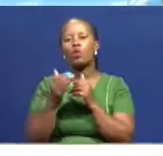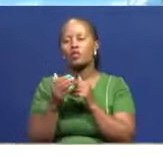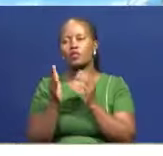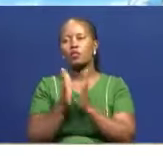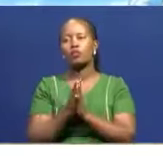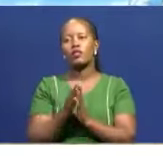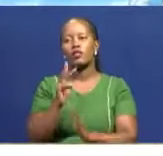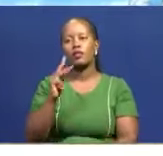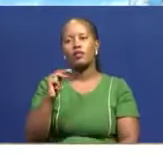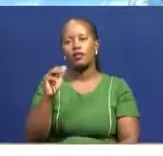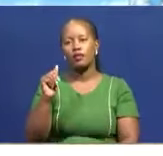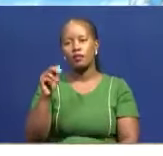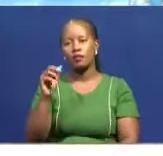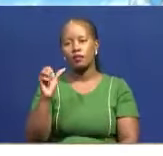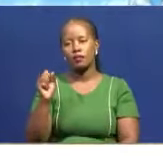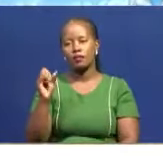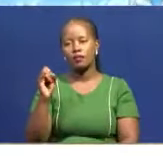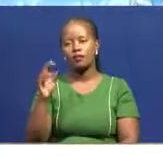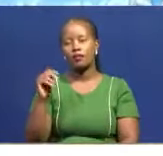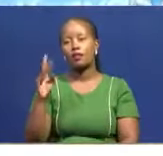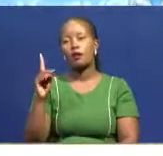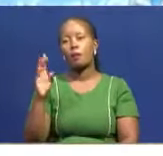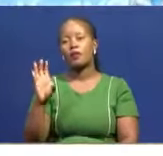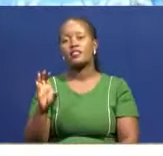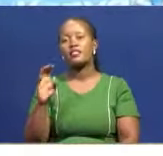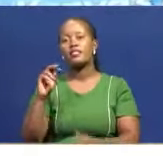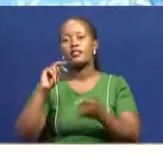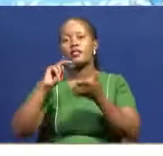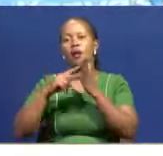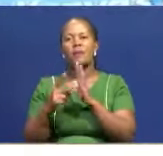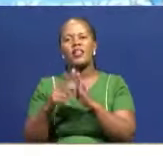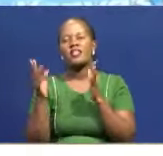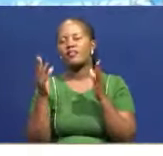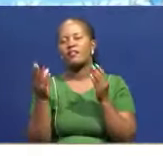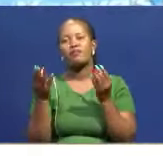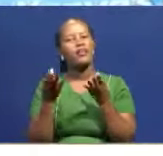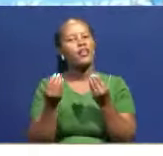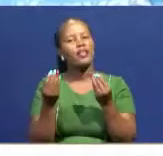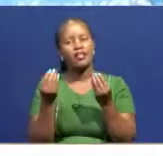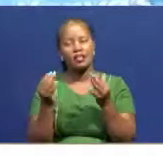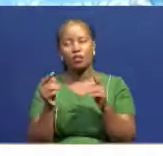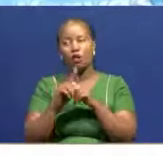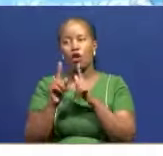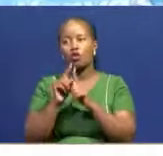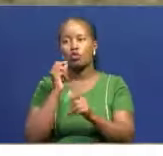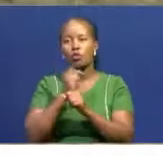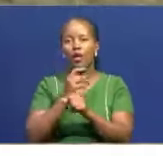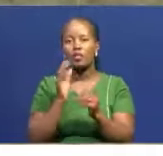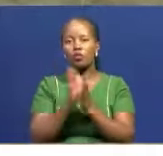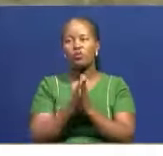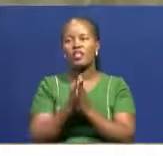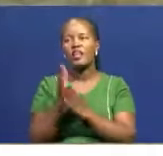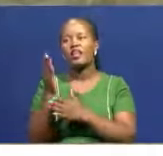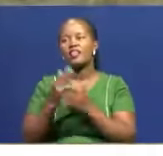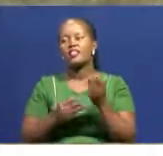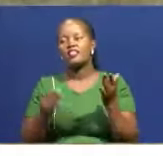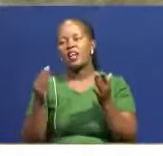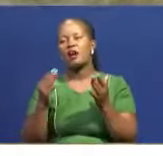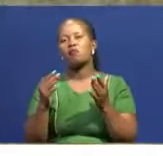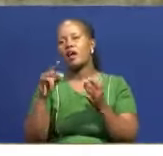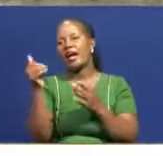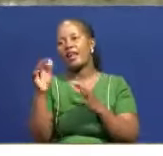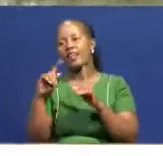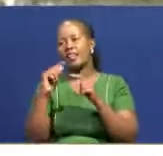they already are. So you can see the future for Kabras. They're actually doing it. They have ties with Masinde, Muliro, because sometimes some of those players come and play in